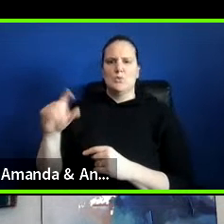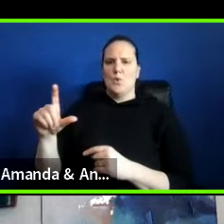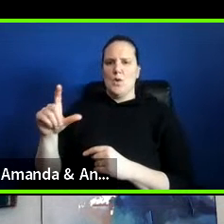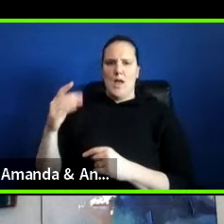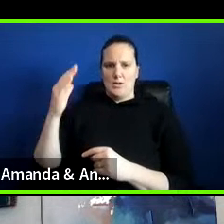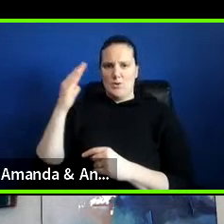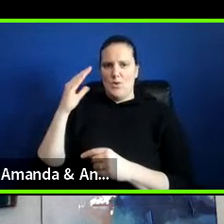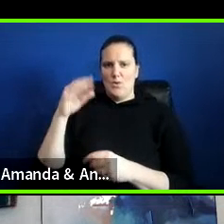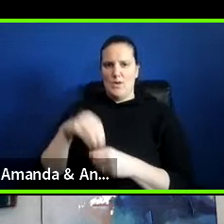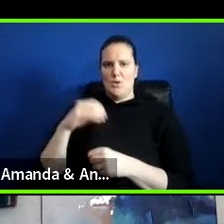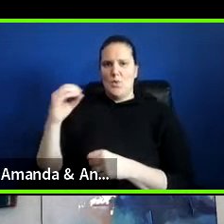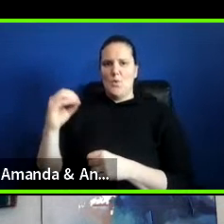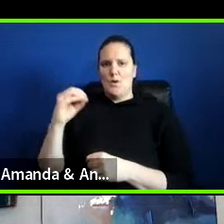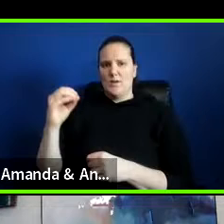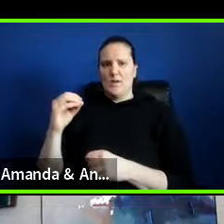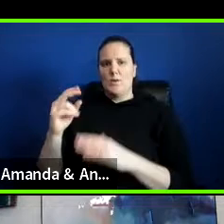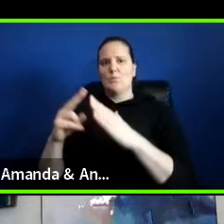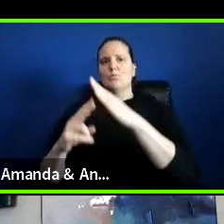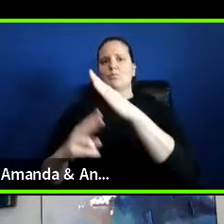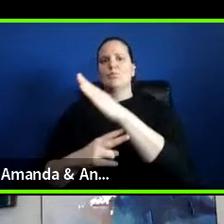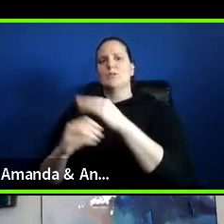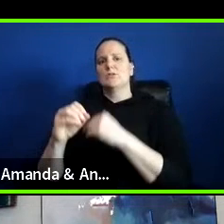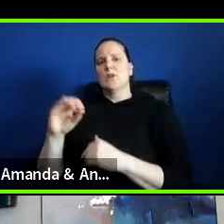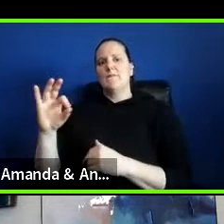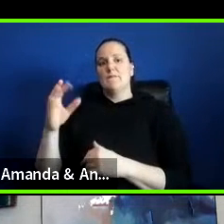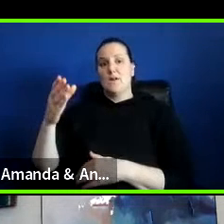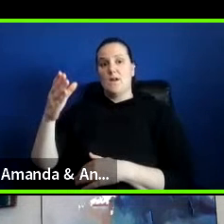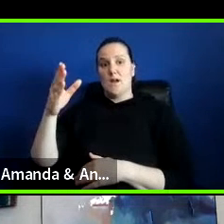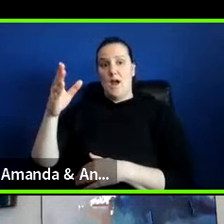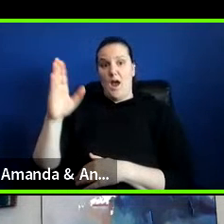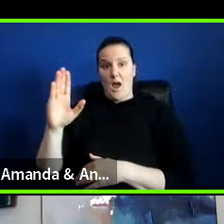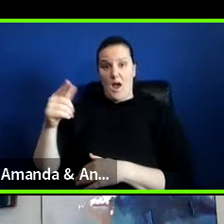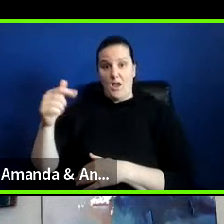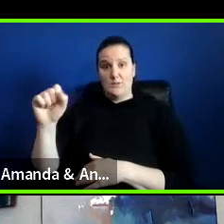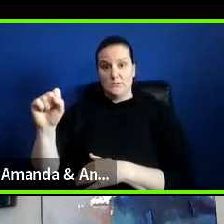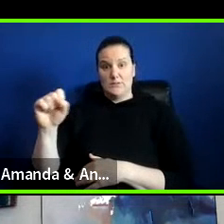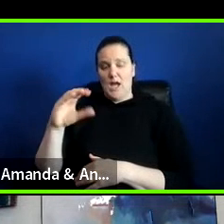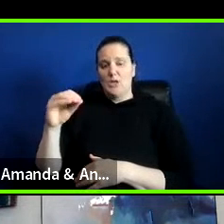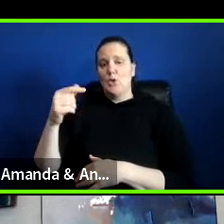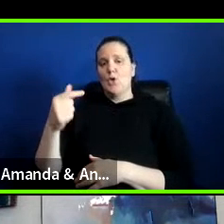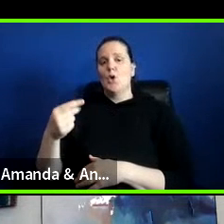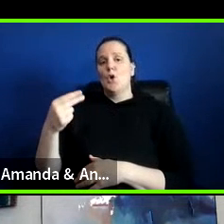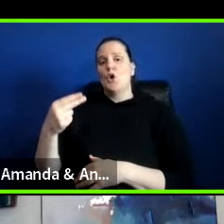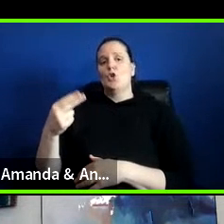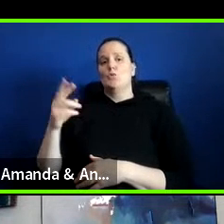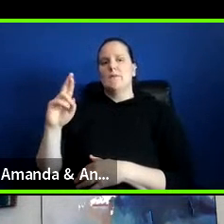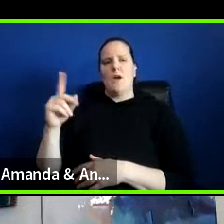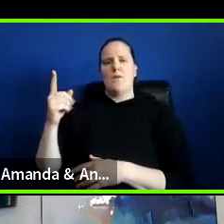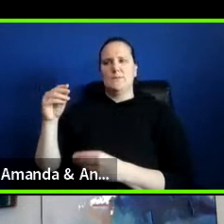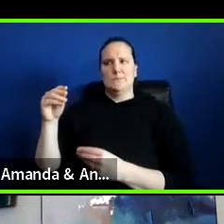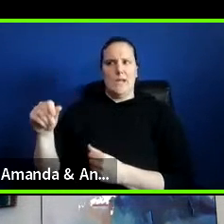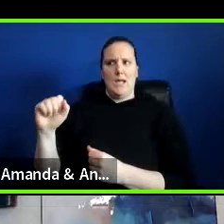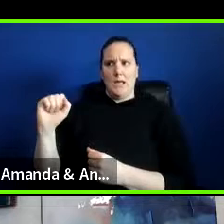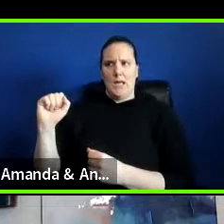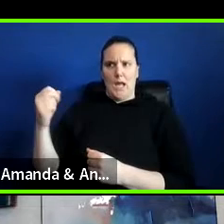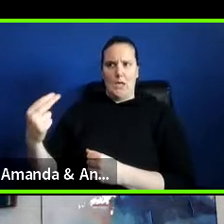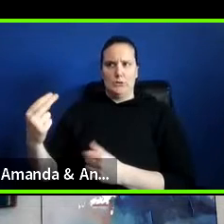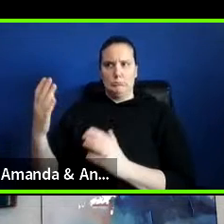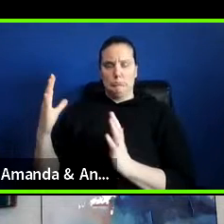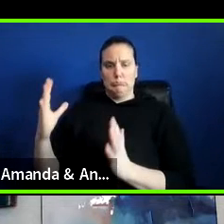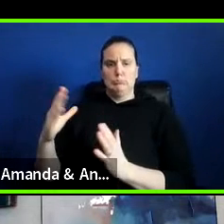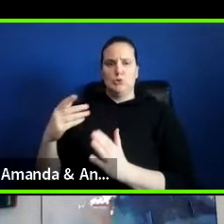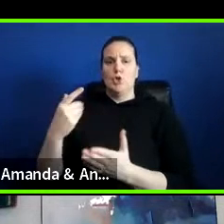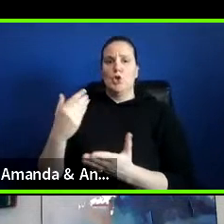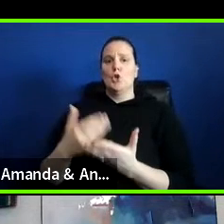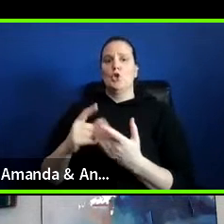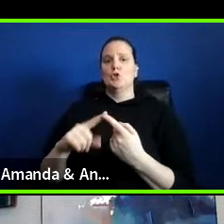of in Oregon are the Bridge of Gods and the Hood River Bridge. And I've always paid cash there. I don't know if Good to Go